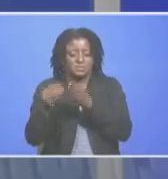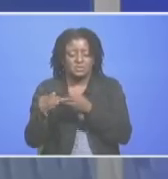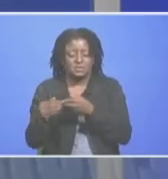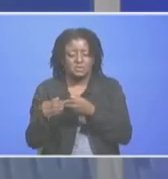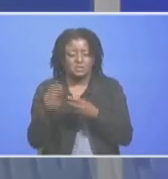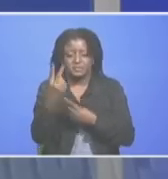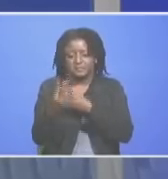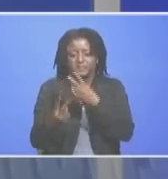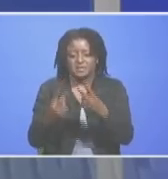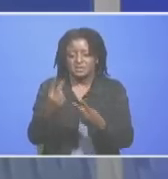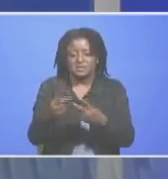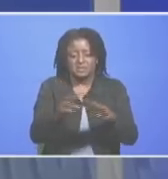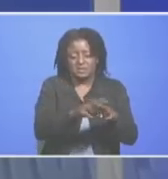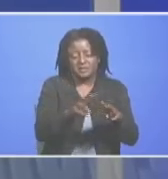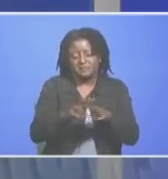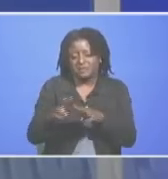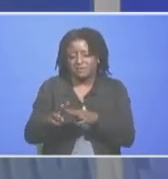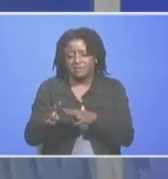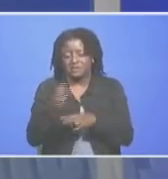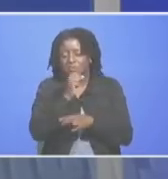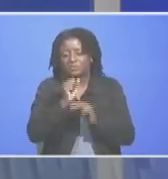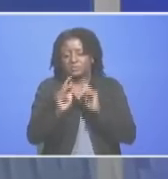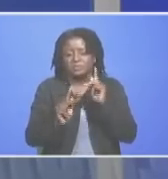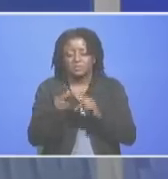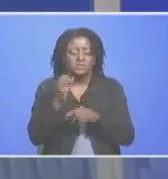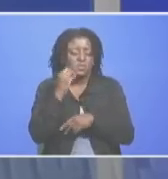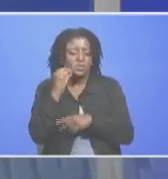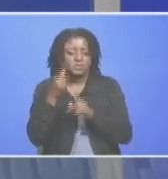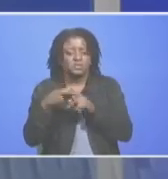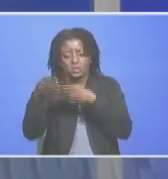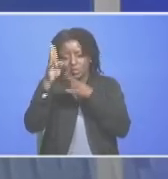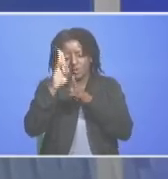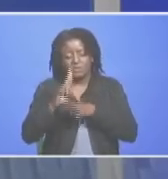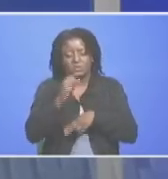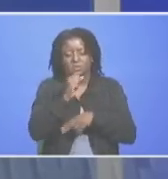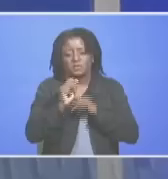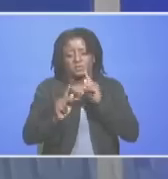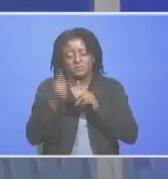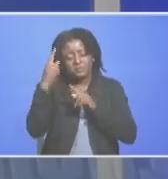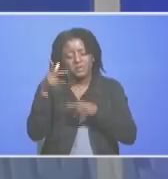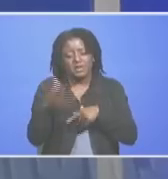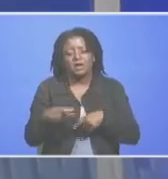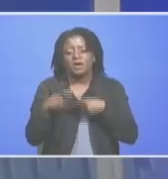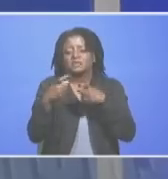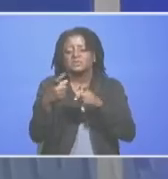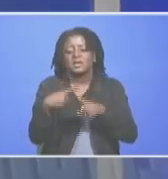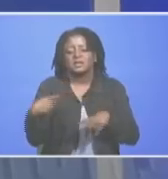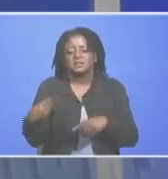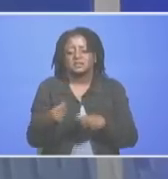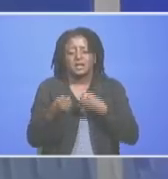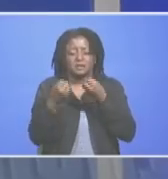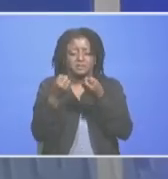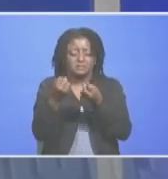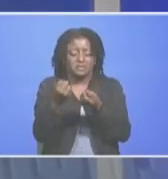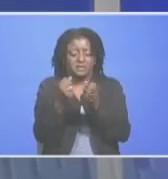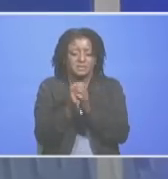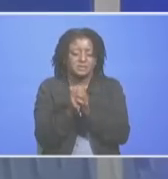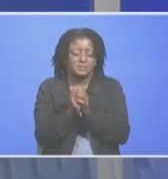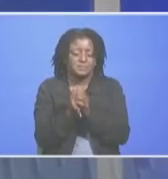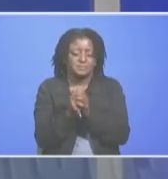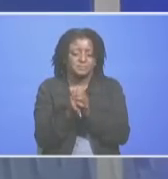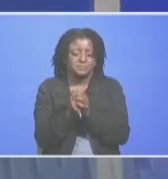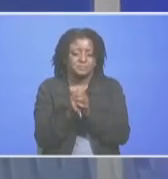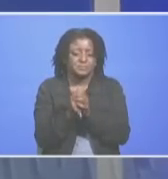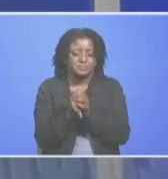rounds to the various senior citizens' homes to honor the elderly for their contributions and sacrifices. Charisma Robinson reports on